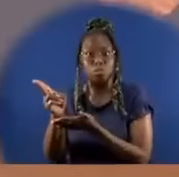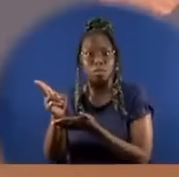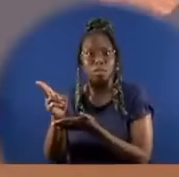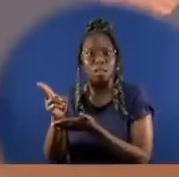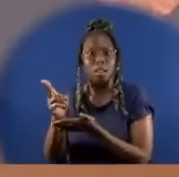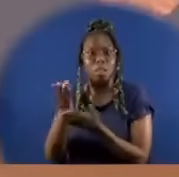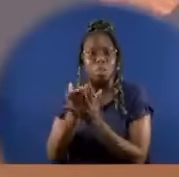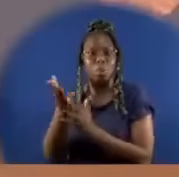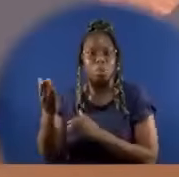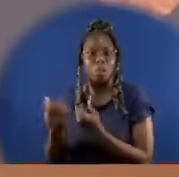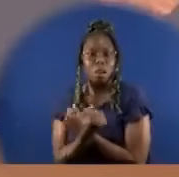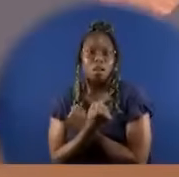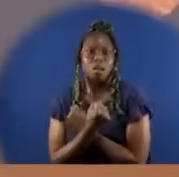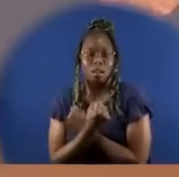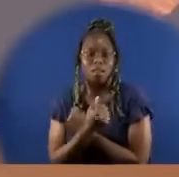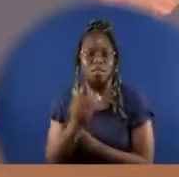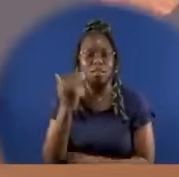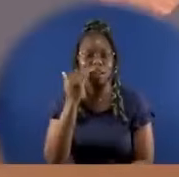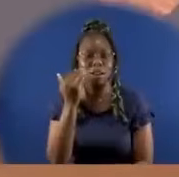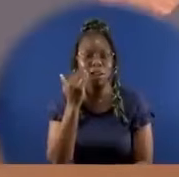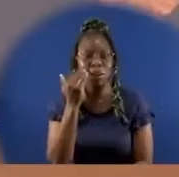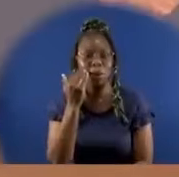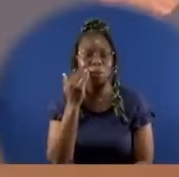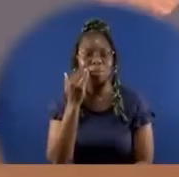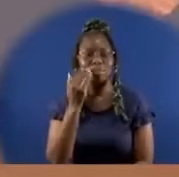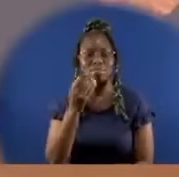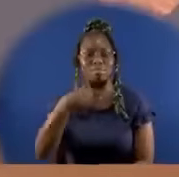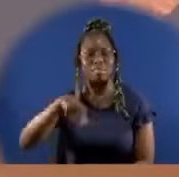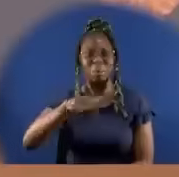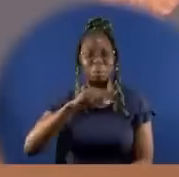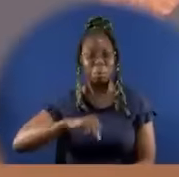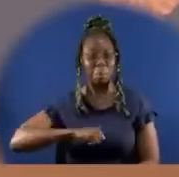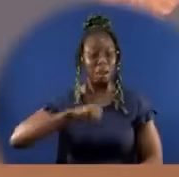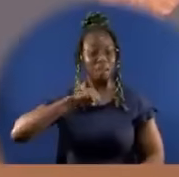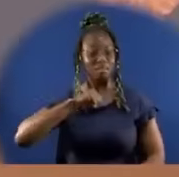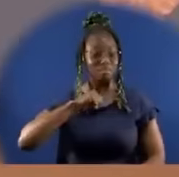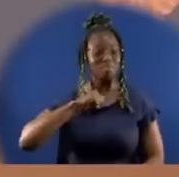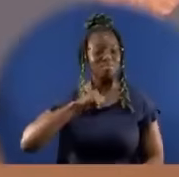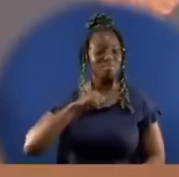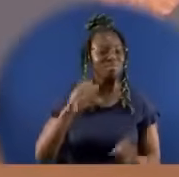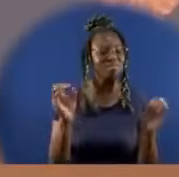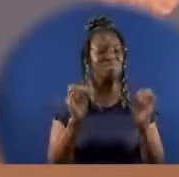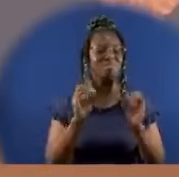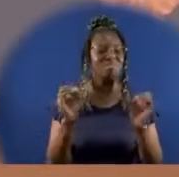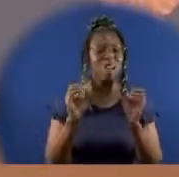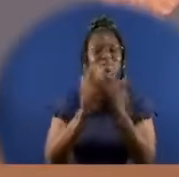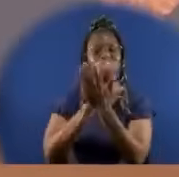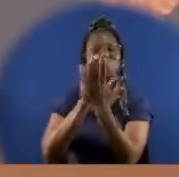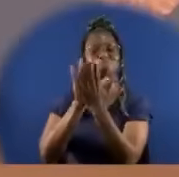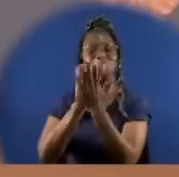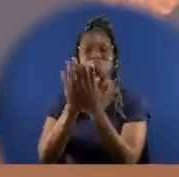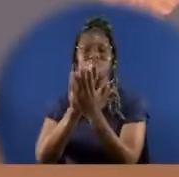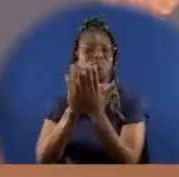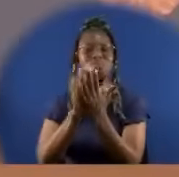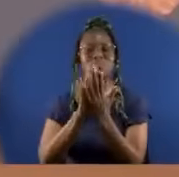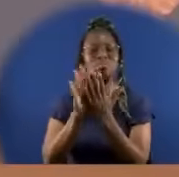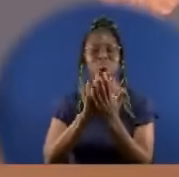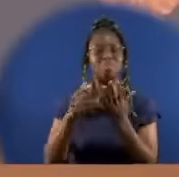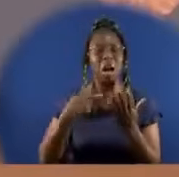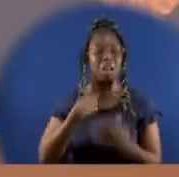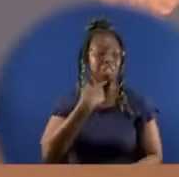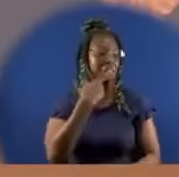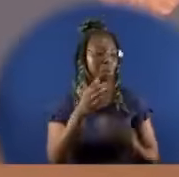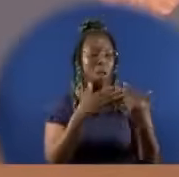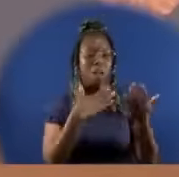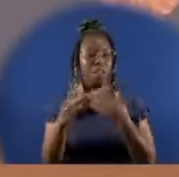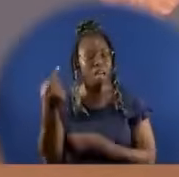in love. And I know some of y'all pride yourself in having no filters. I know you don't want to have any filters. I say what